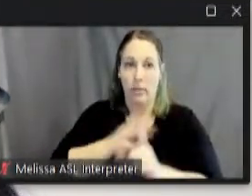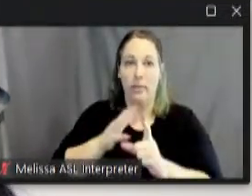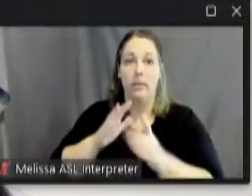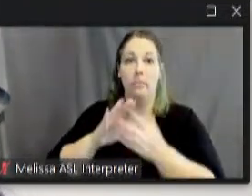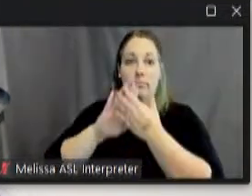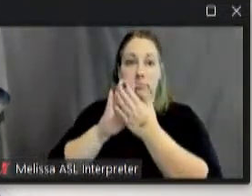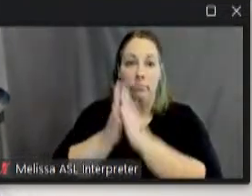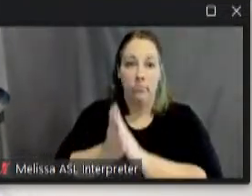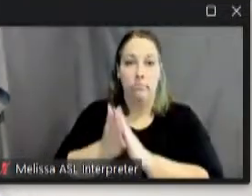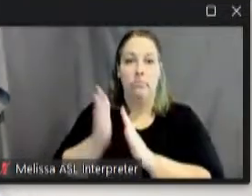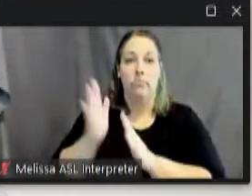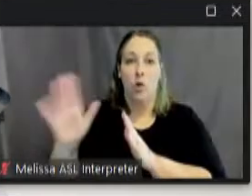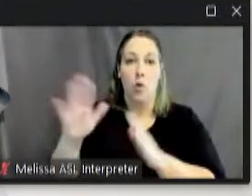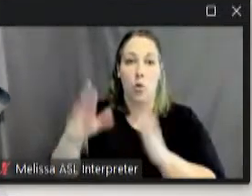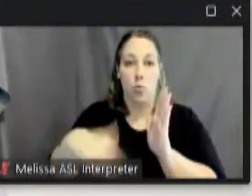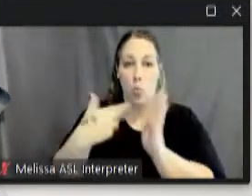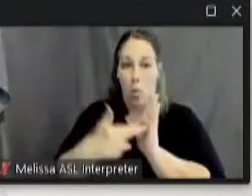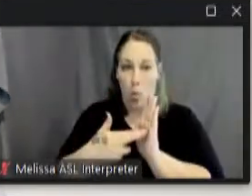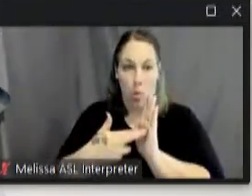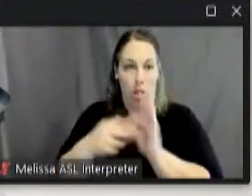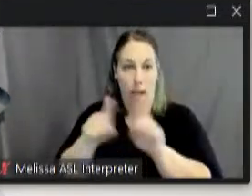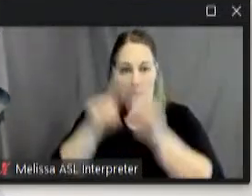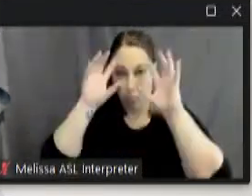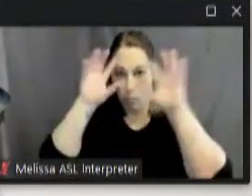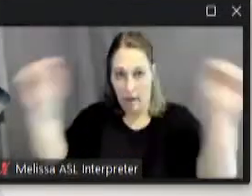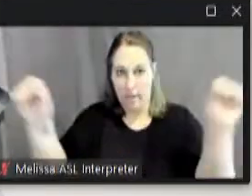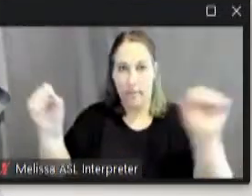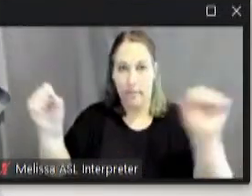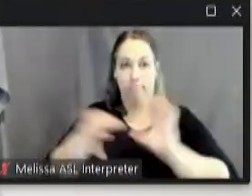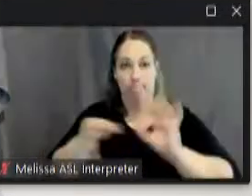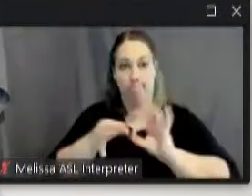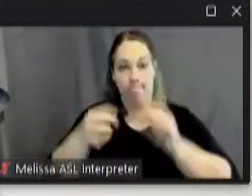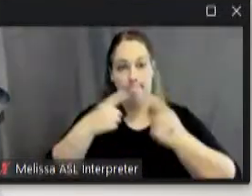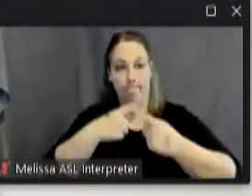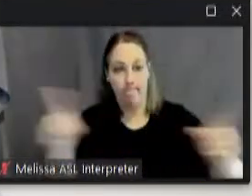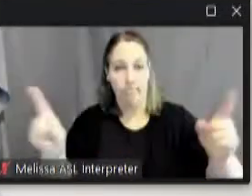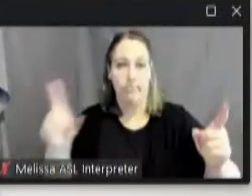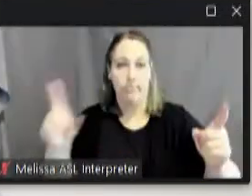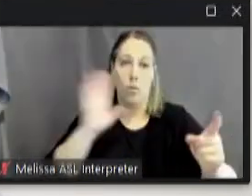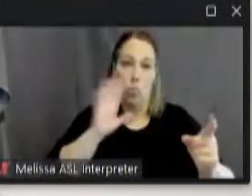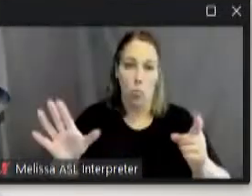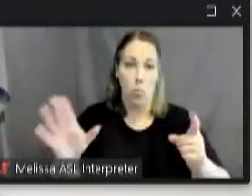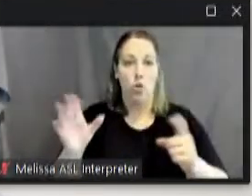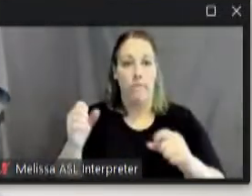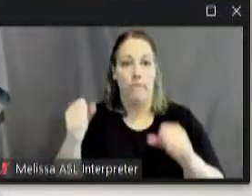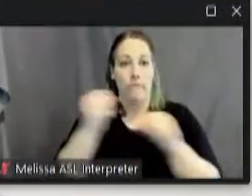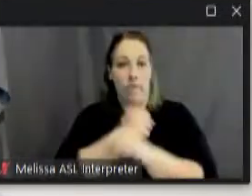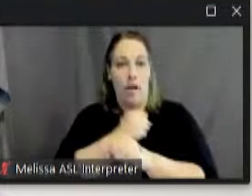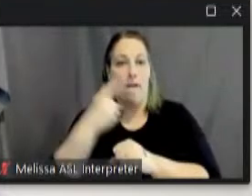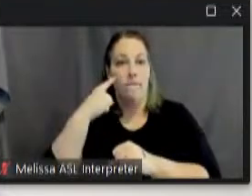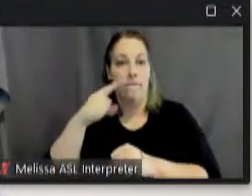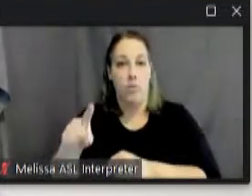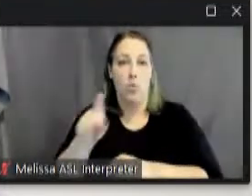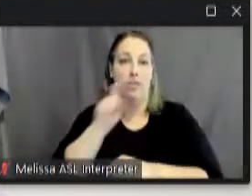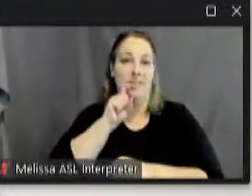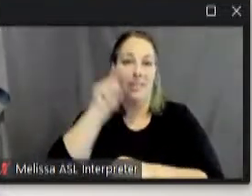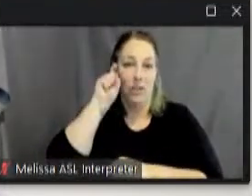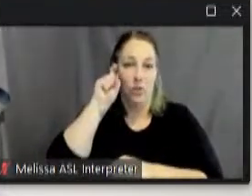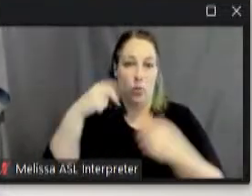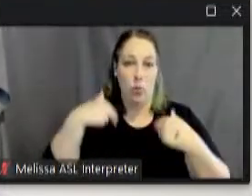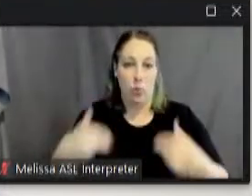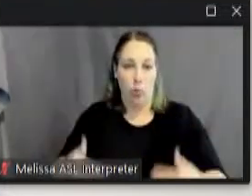as president saying she would work for sexual and human and reproductive rights. So within